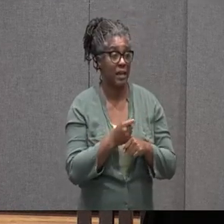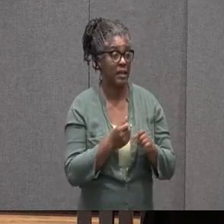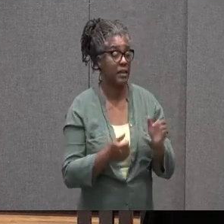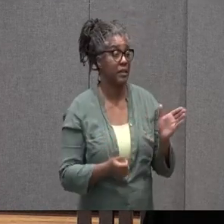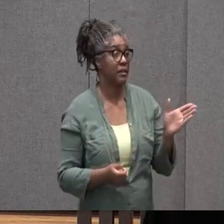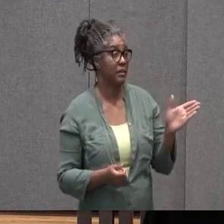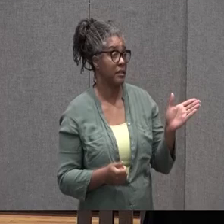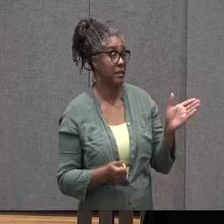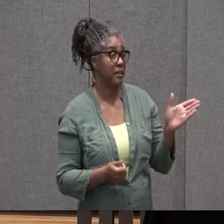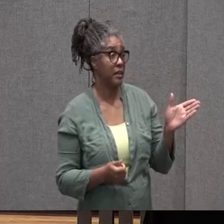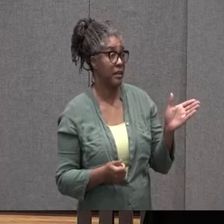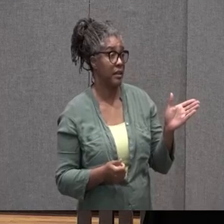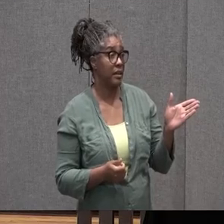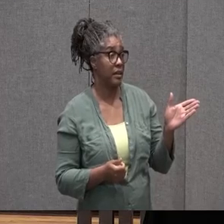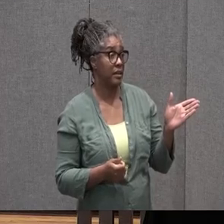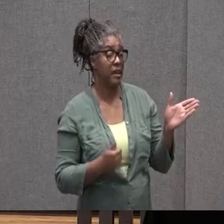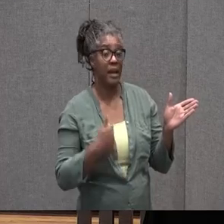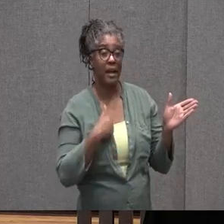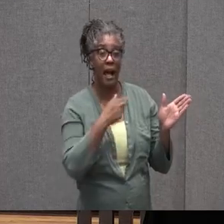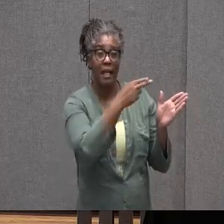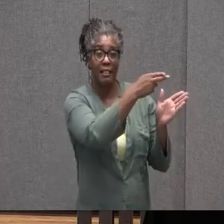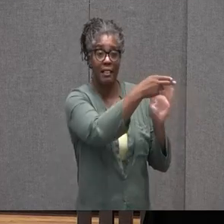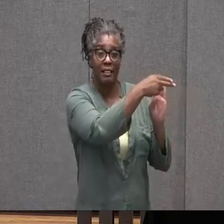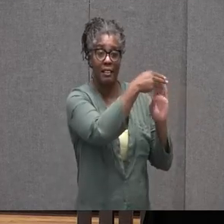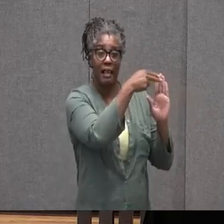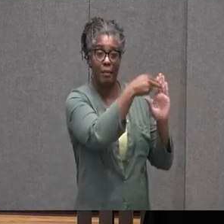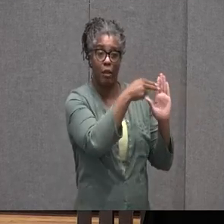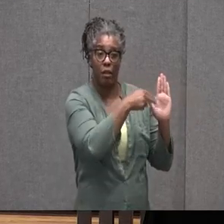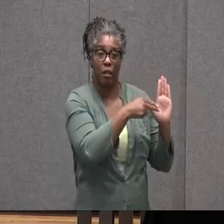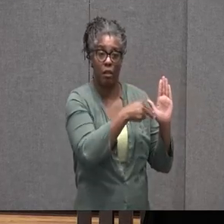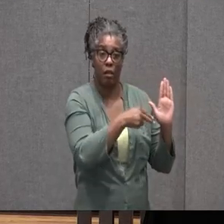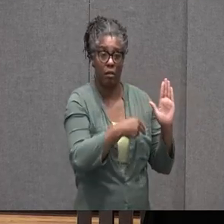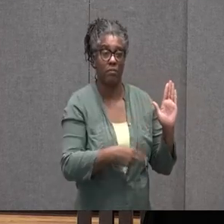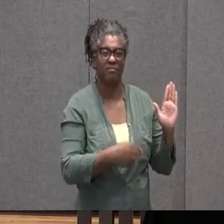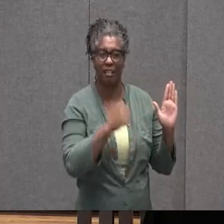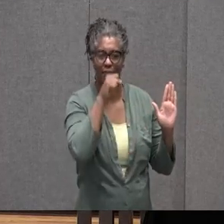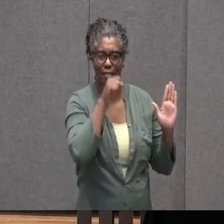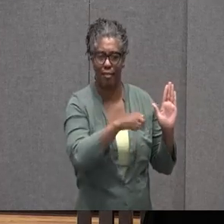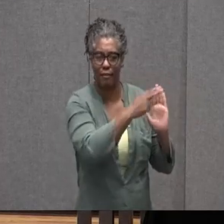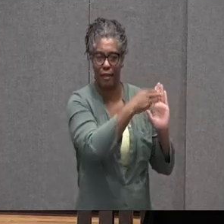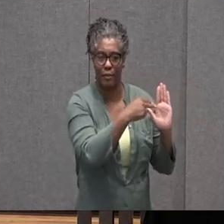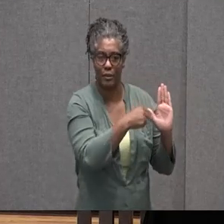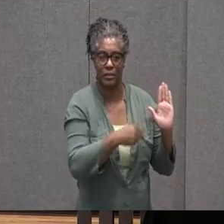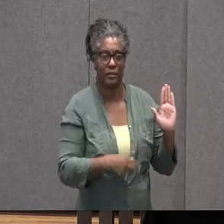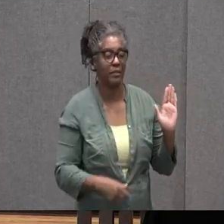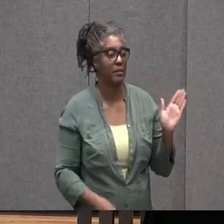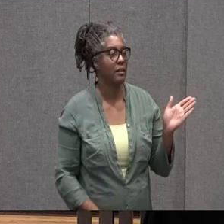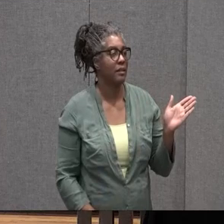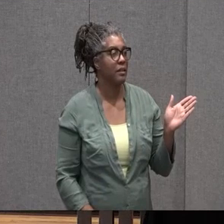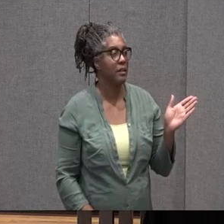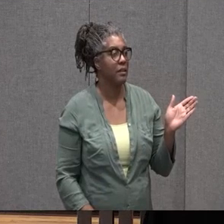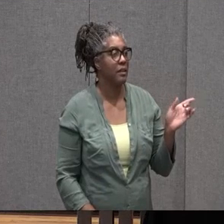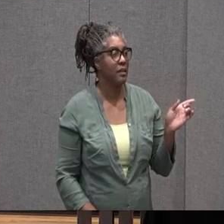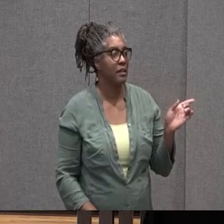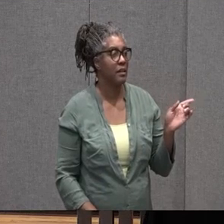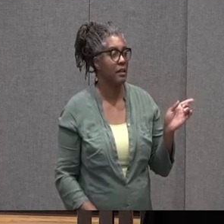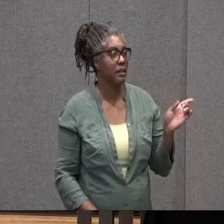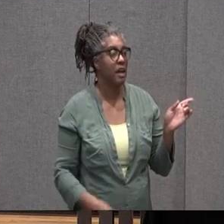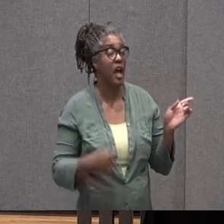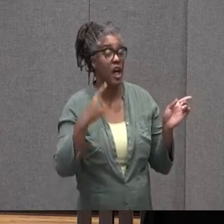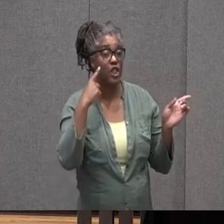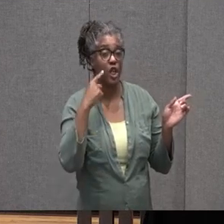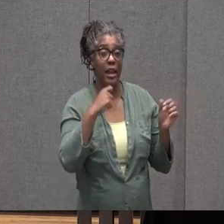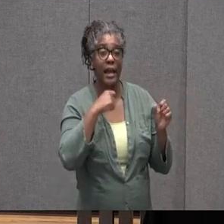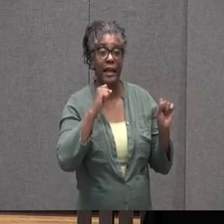labeled. I love labels. And then I thought, oh, I can make my catapult bigger. So I tried with